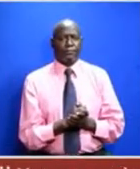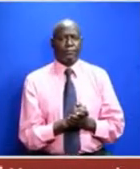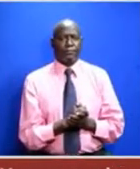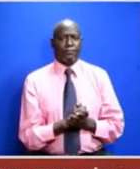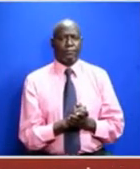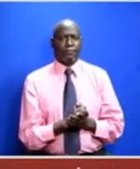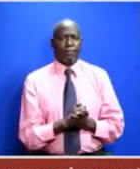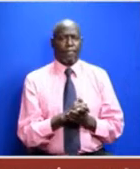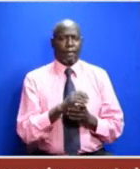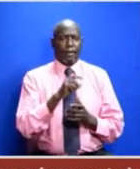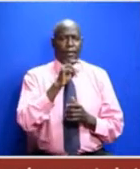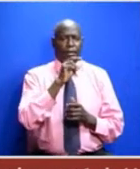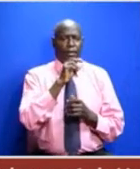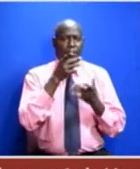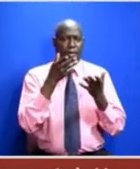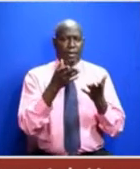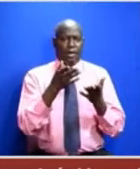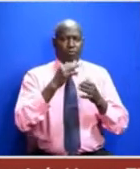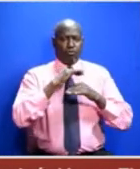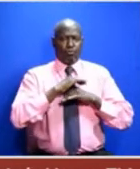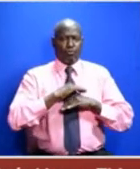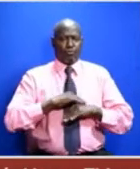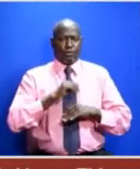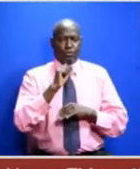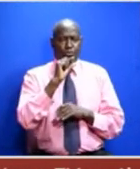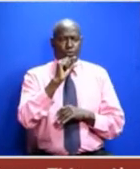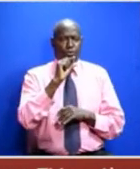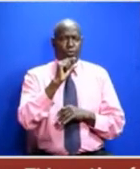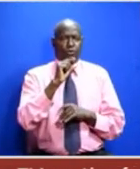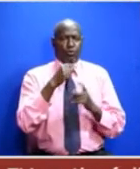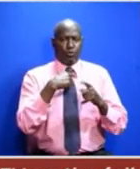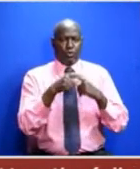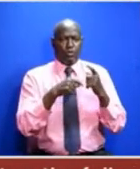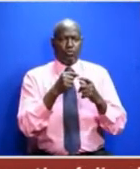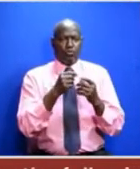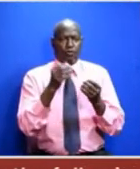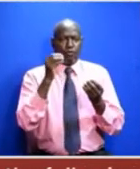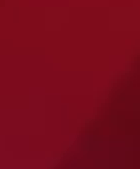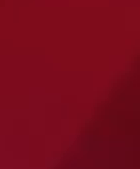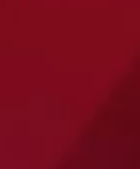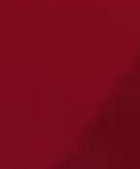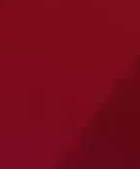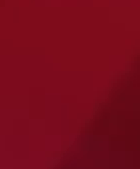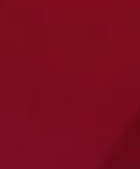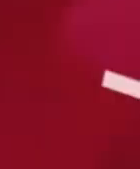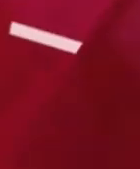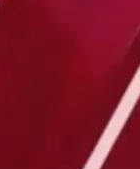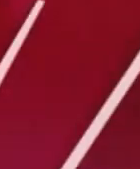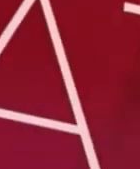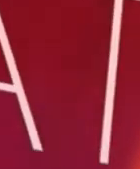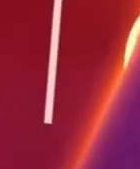And with Nelias' report, we take a short commercial break. Stay tuned for more news updates.